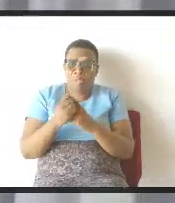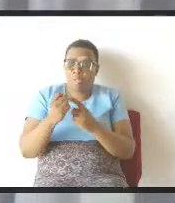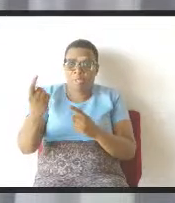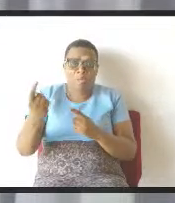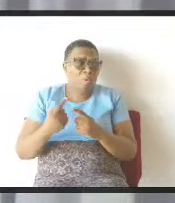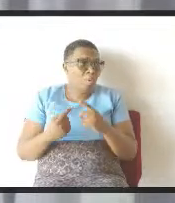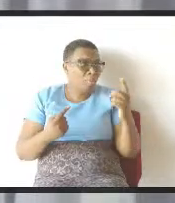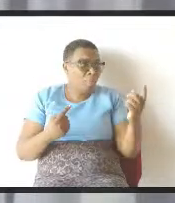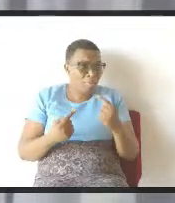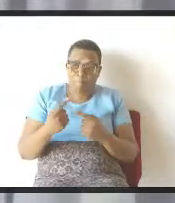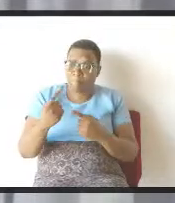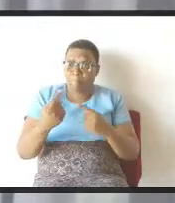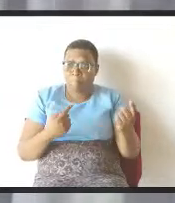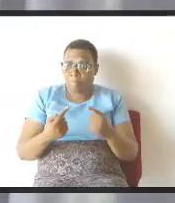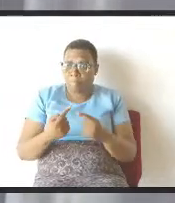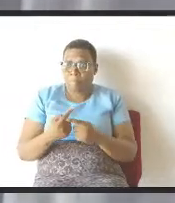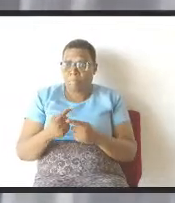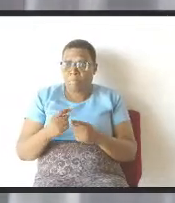the cost.